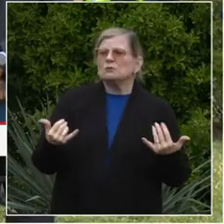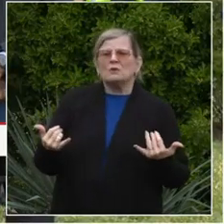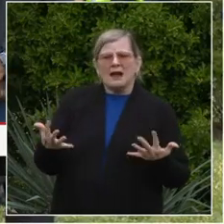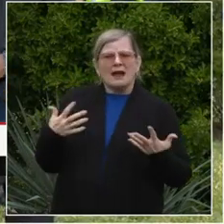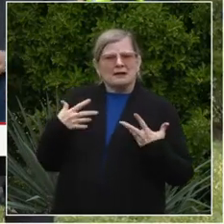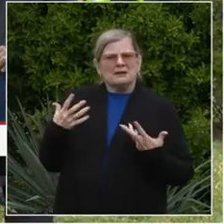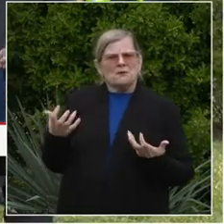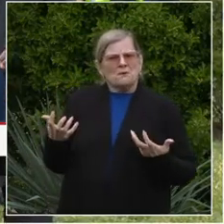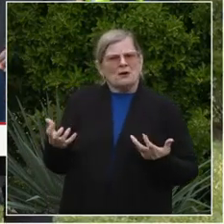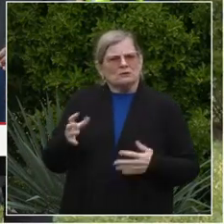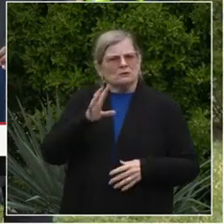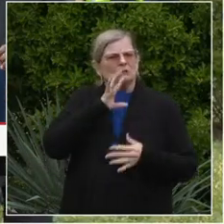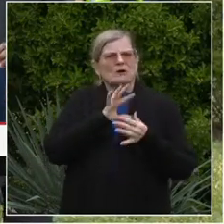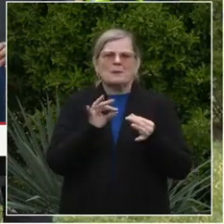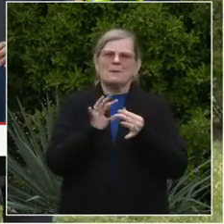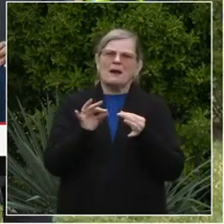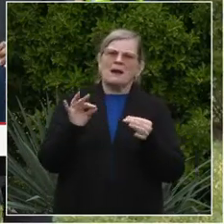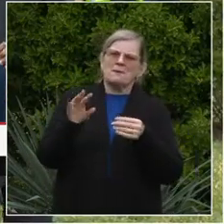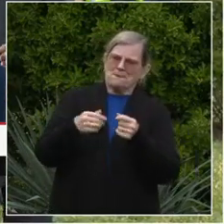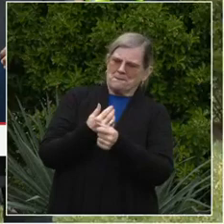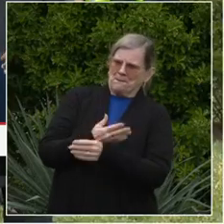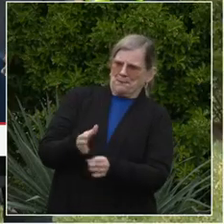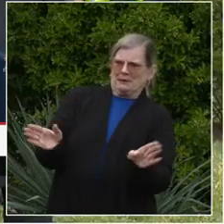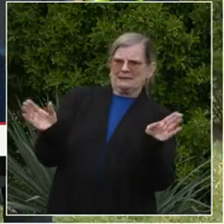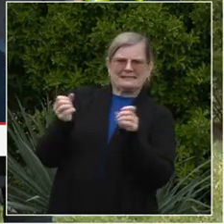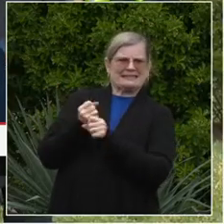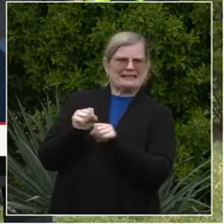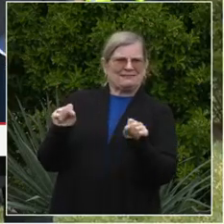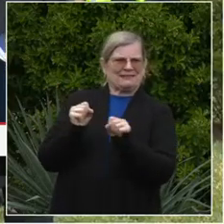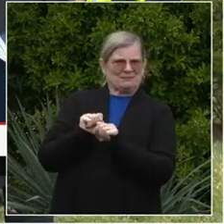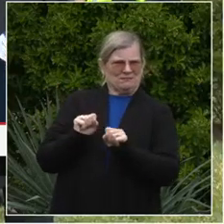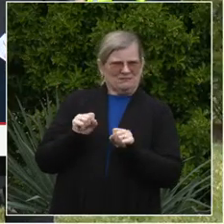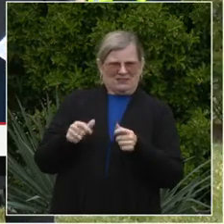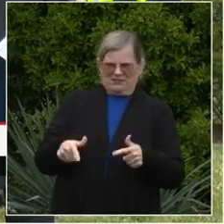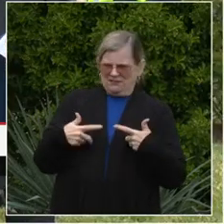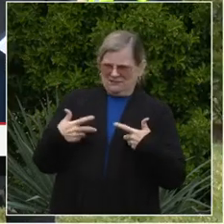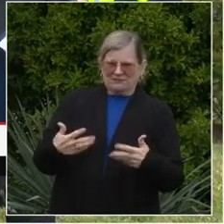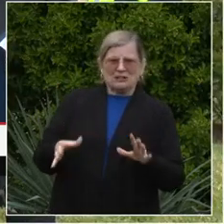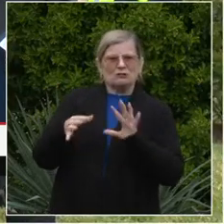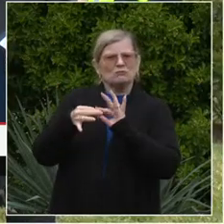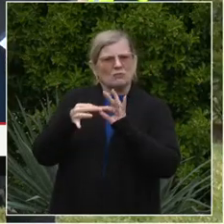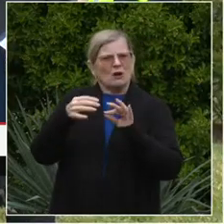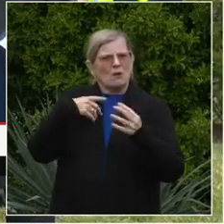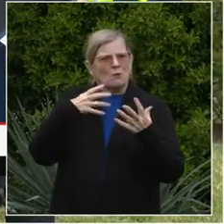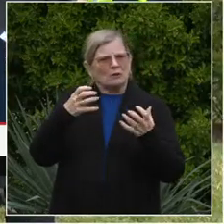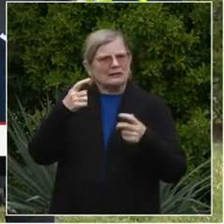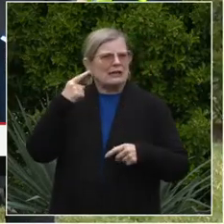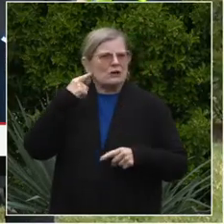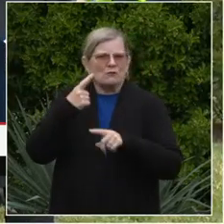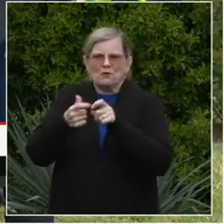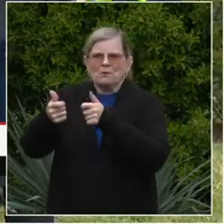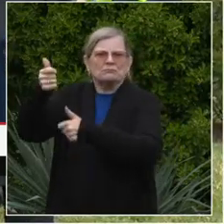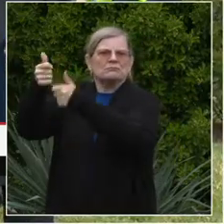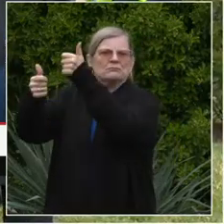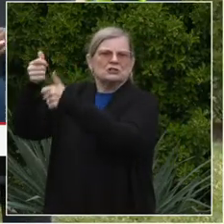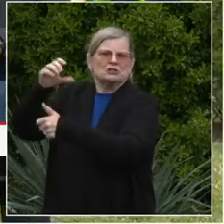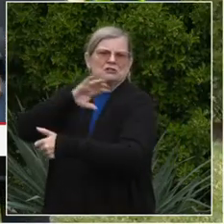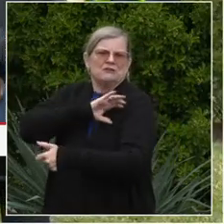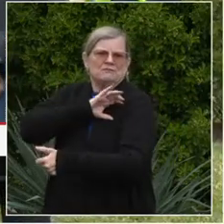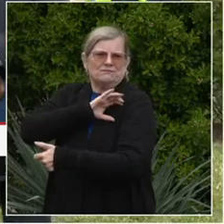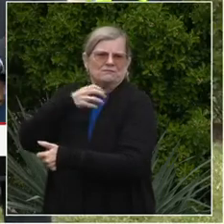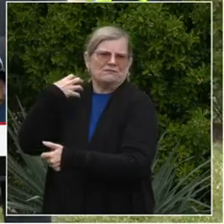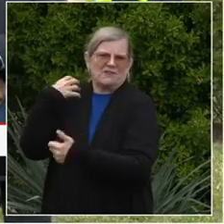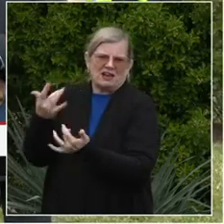we're talking public safety, and after I speak, you're going to hear directly from the Chief of Police, who will provide us with